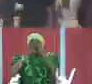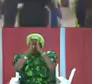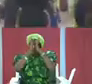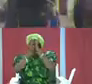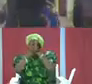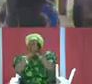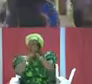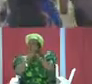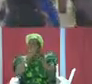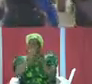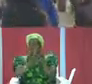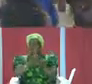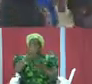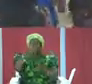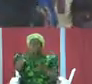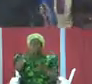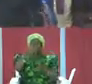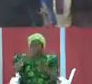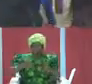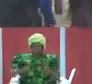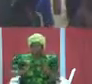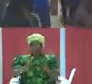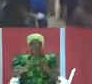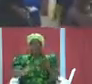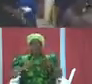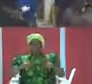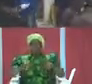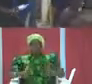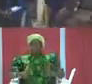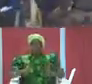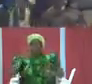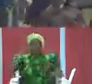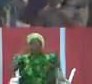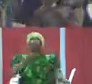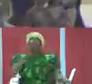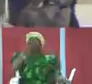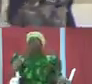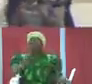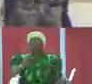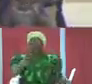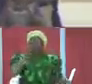Amen. Amen. Someone shout another hallelujah.